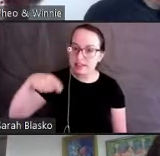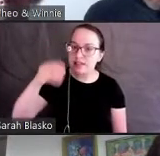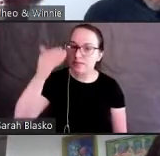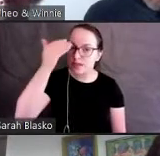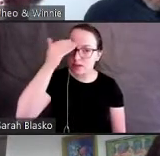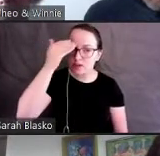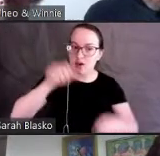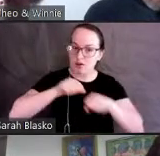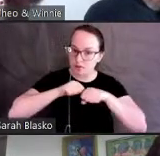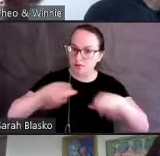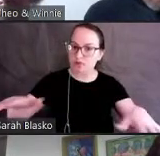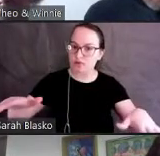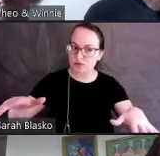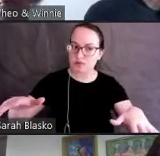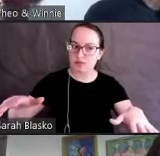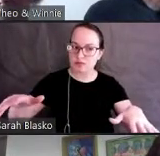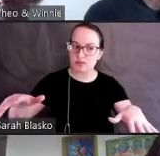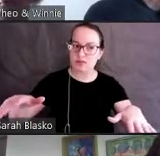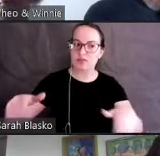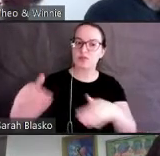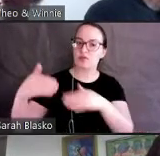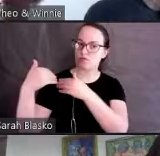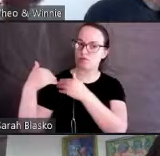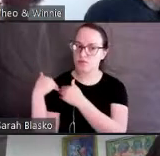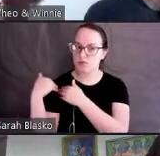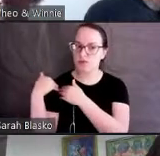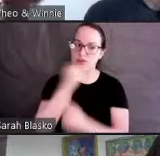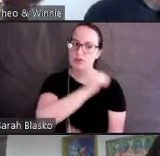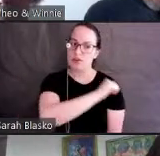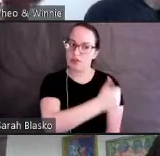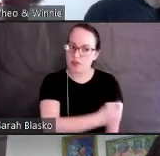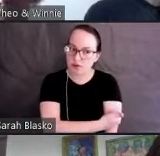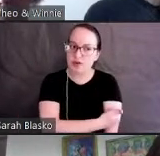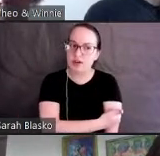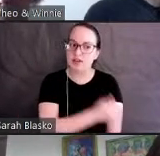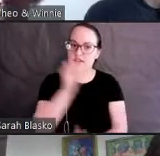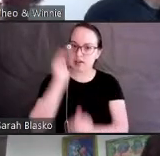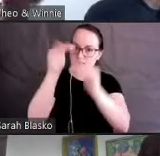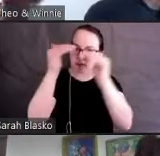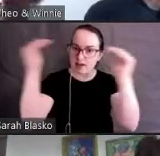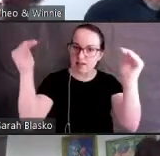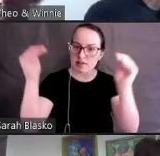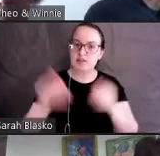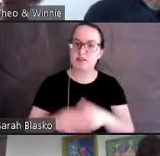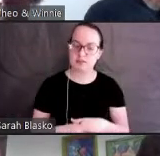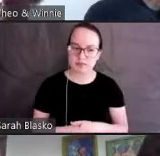to the rulers and authorities of the heavenly realms.